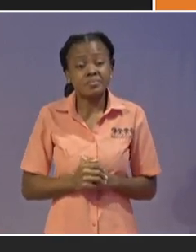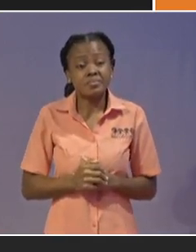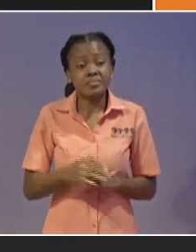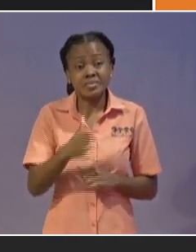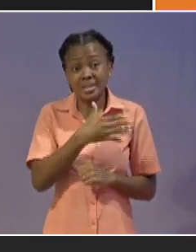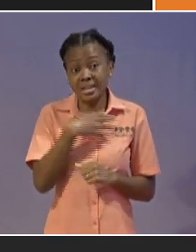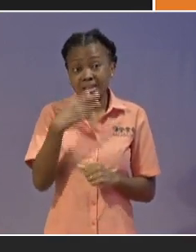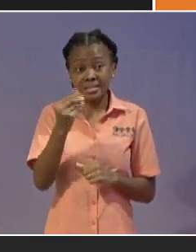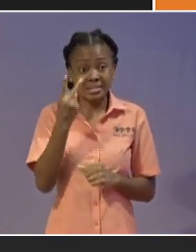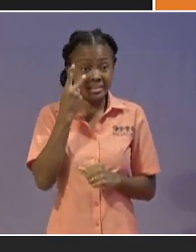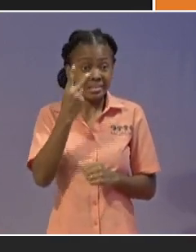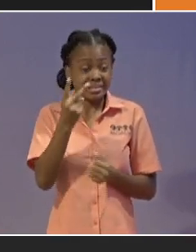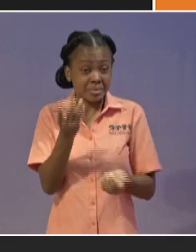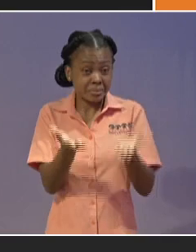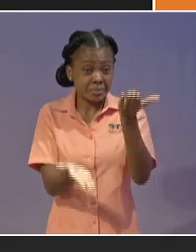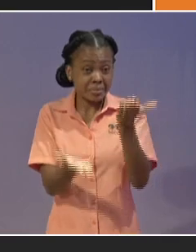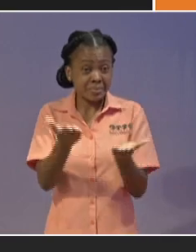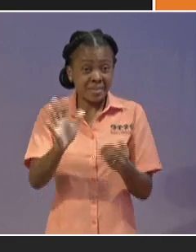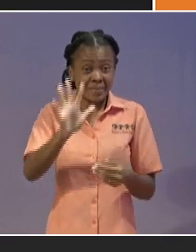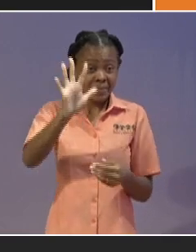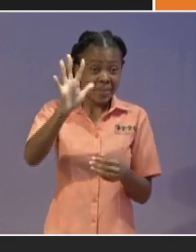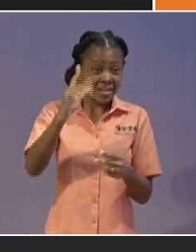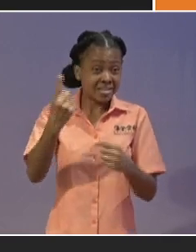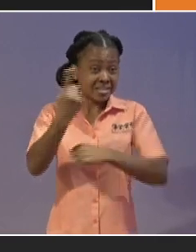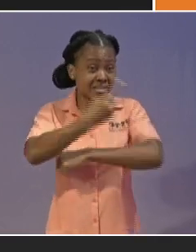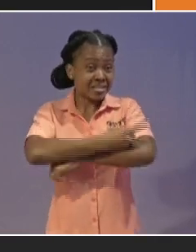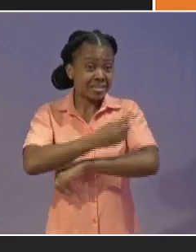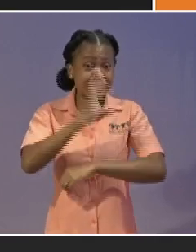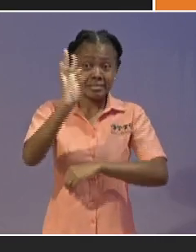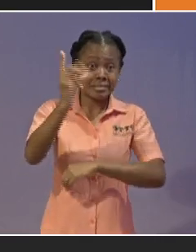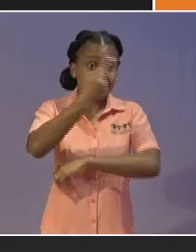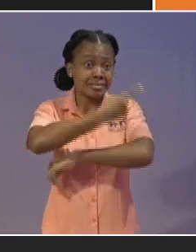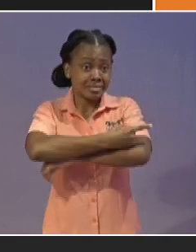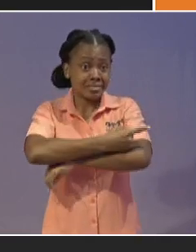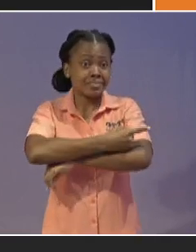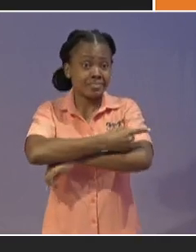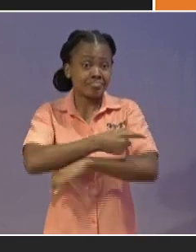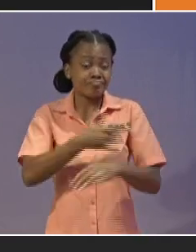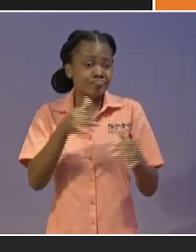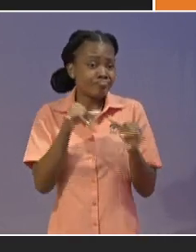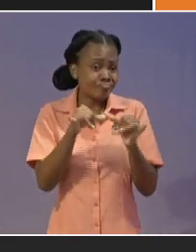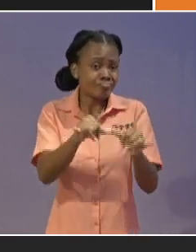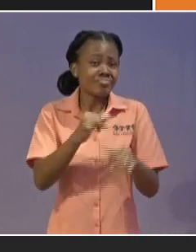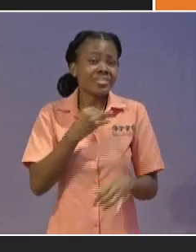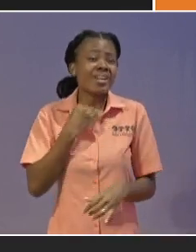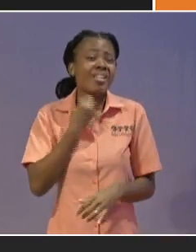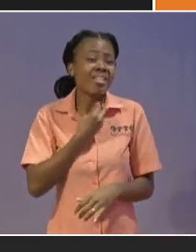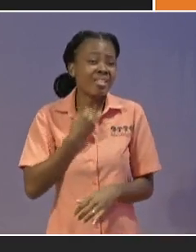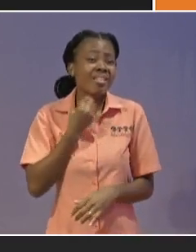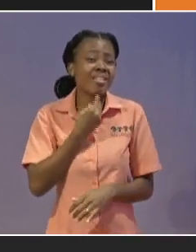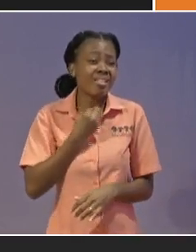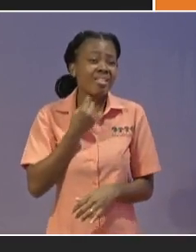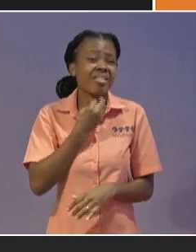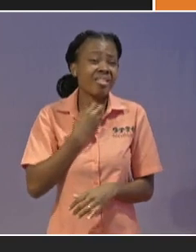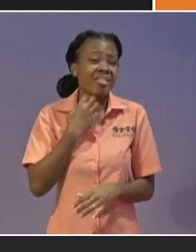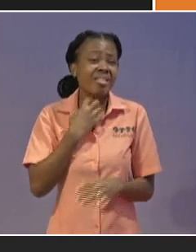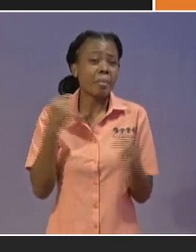for about 5 to 7 days. It might be even painful, and they might even go to tonsillitis. So we're looking out